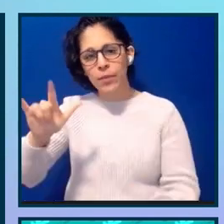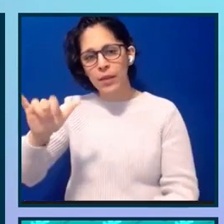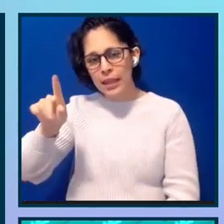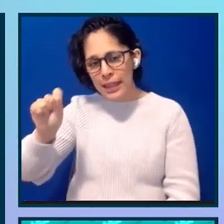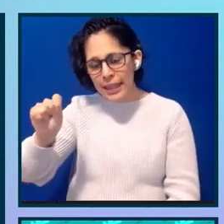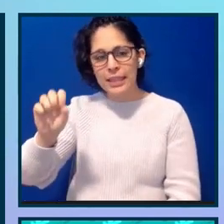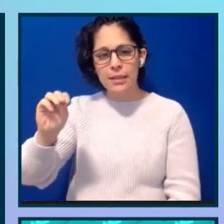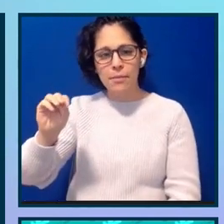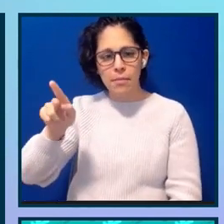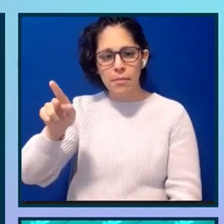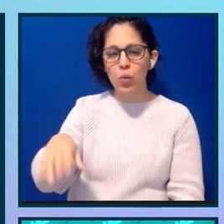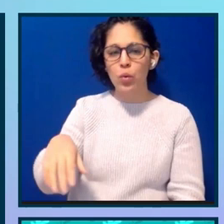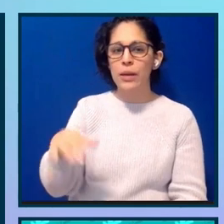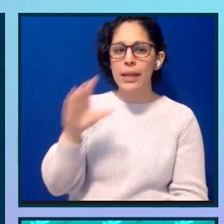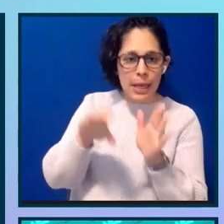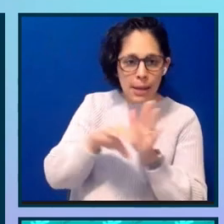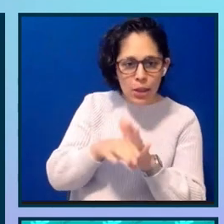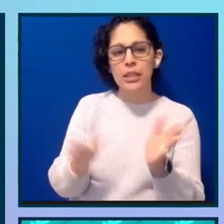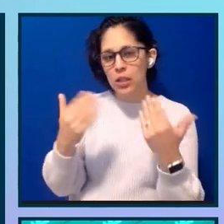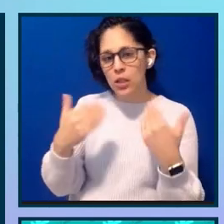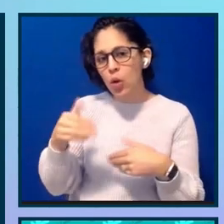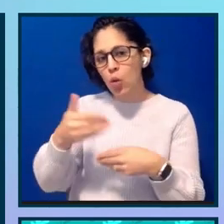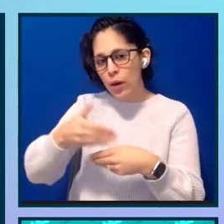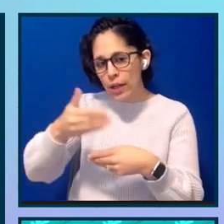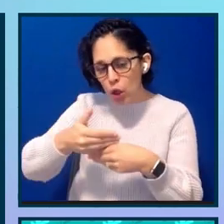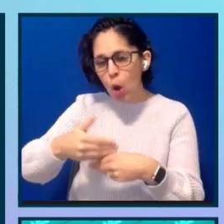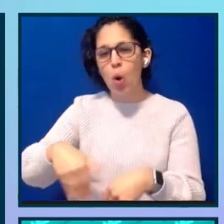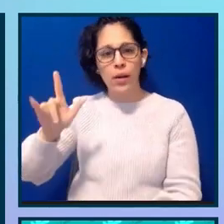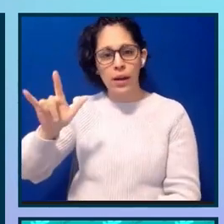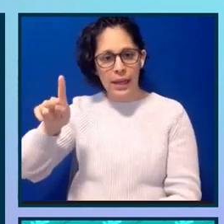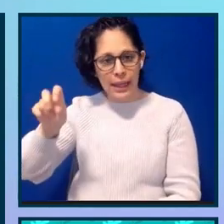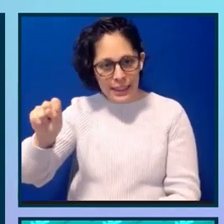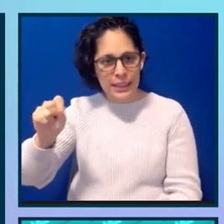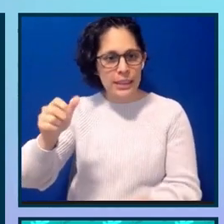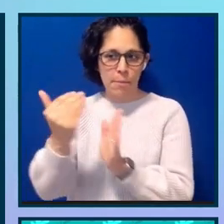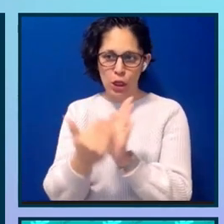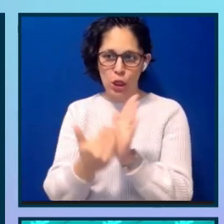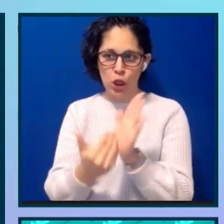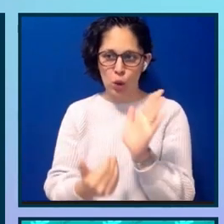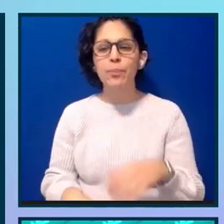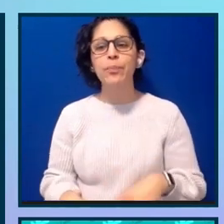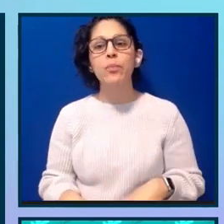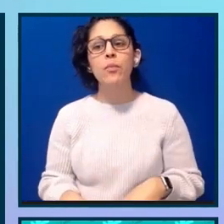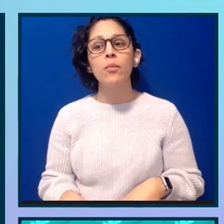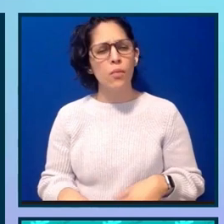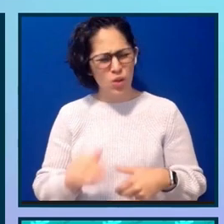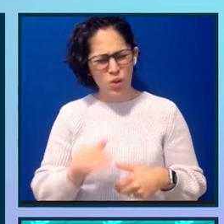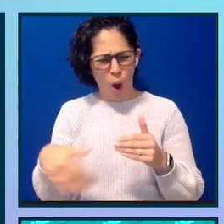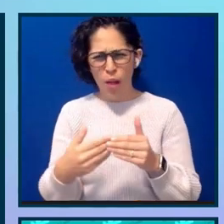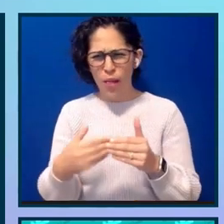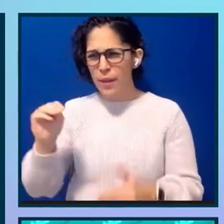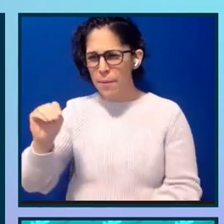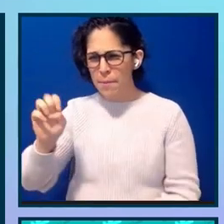menu. Window spots menu. Links menu. Okay, so out of all of the menus available, the